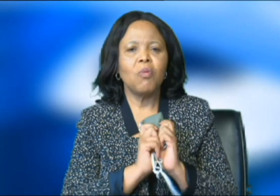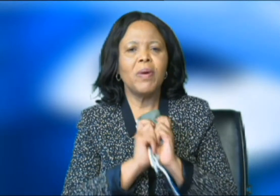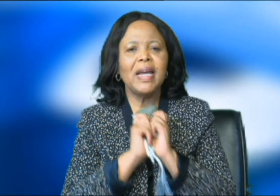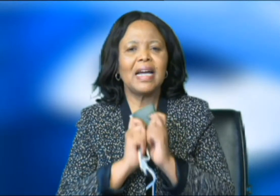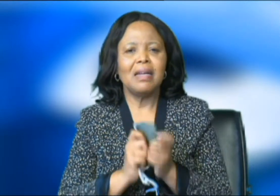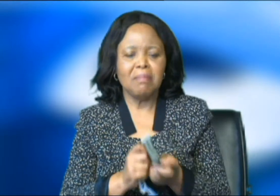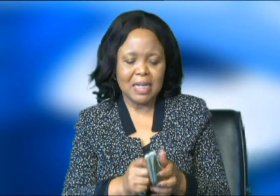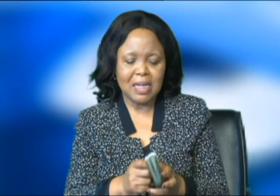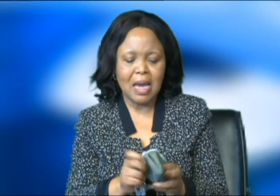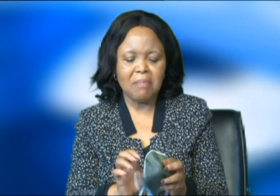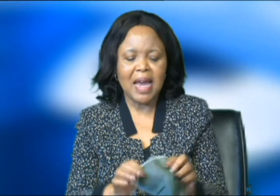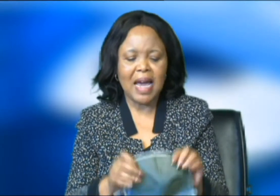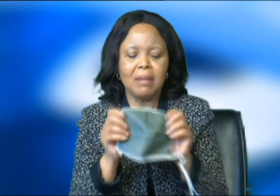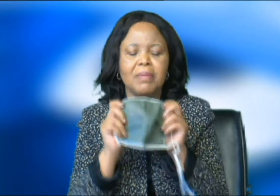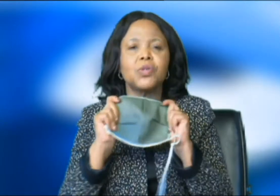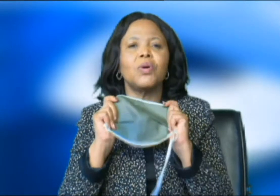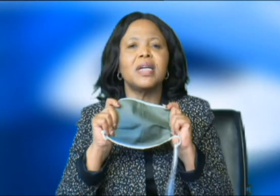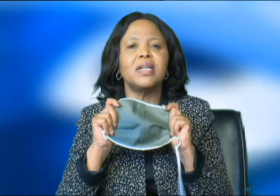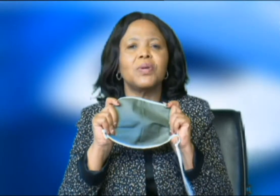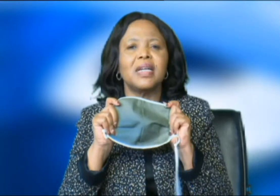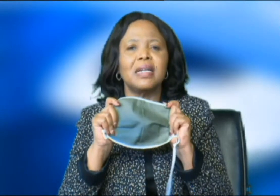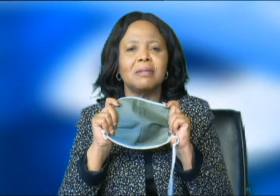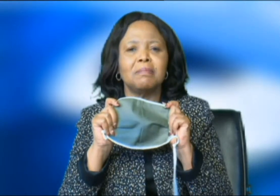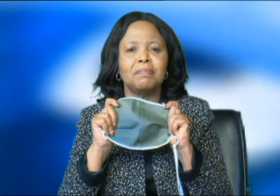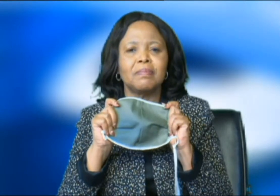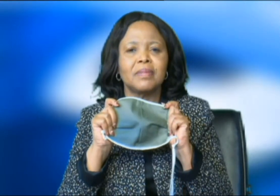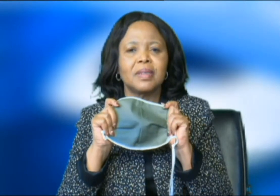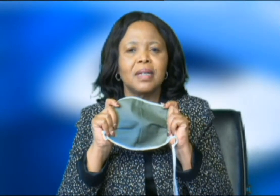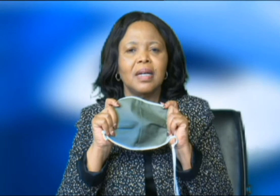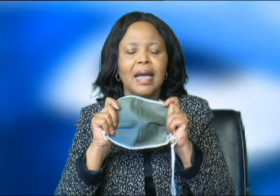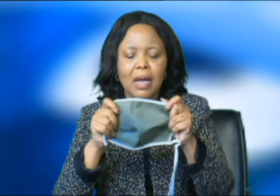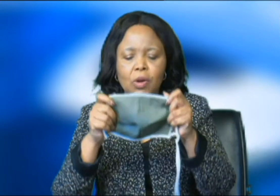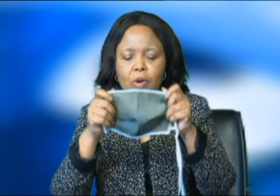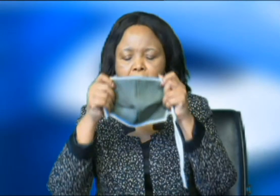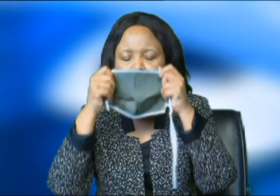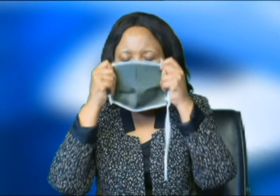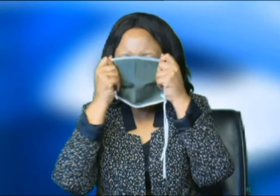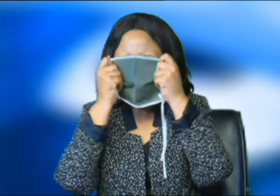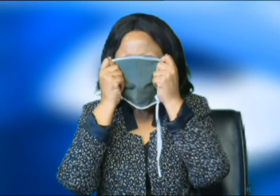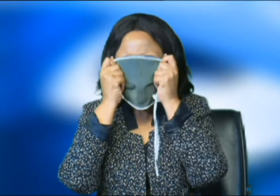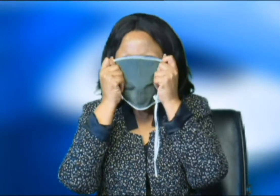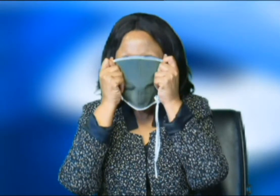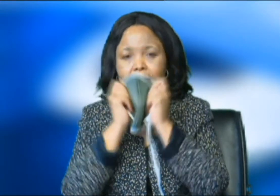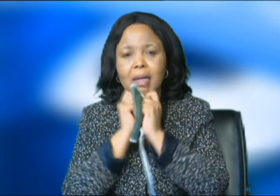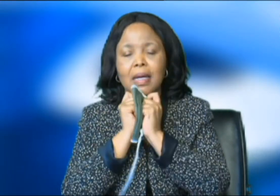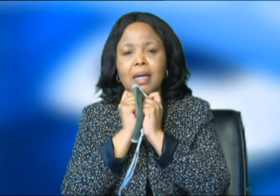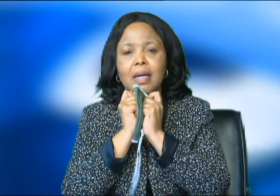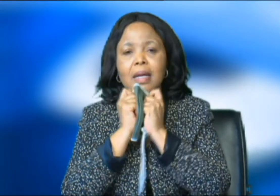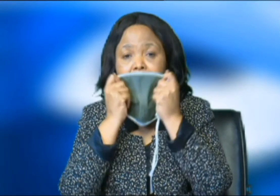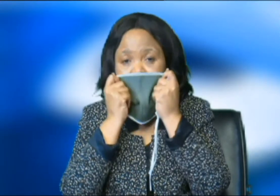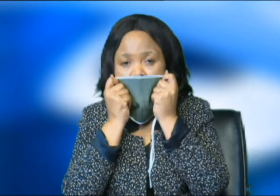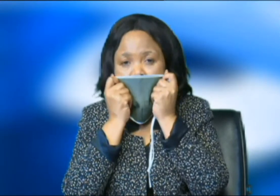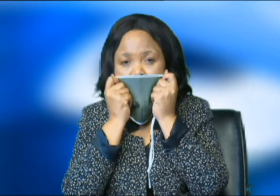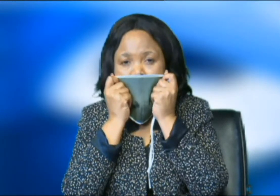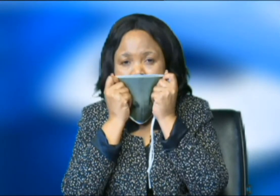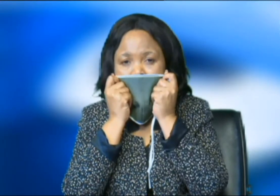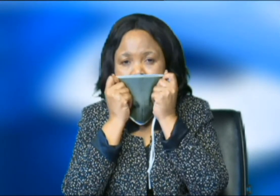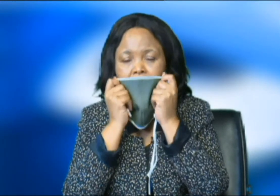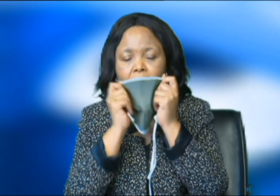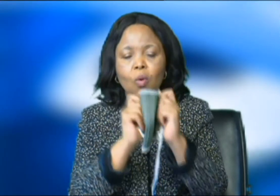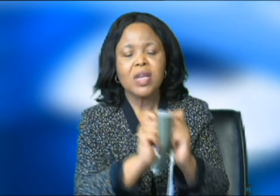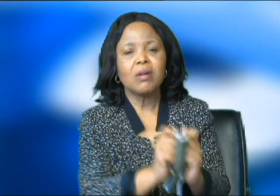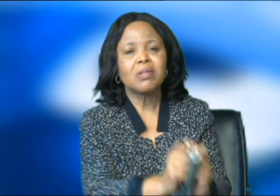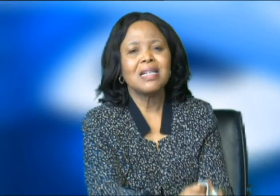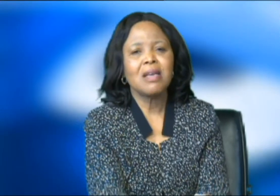mine nguboleka le mask yami naye lebesolo ngiyigcokile lokhu bekulakimi nangifake le